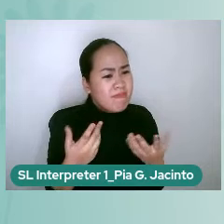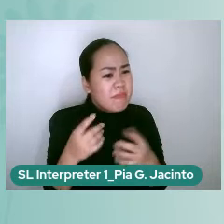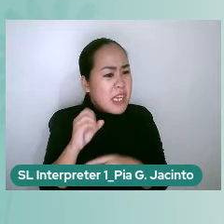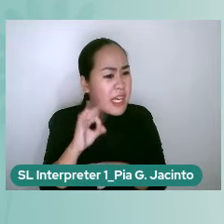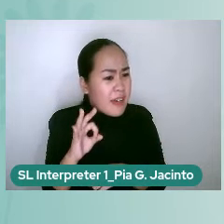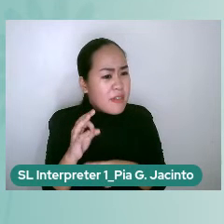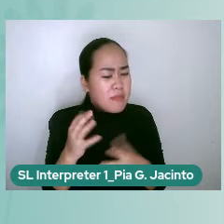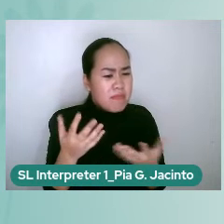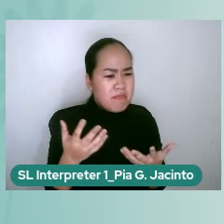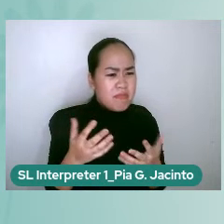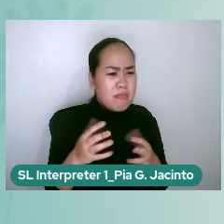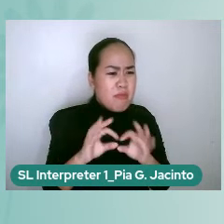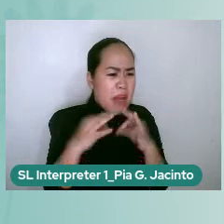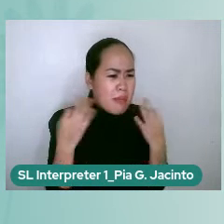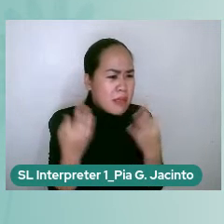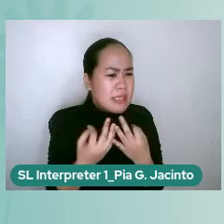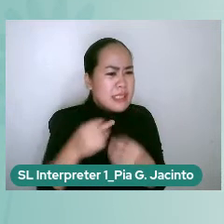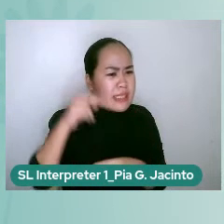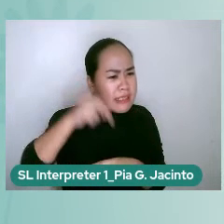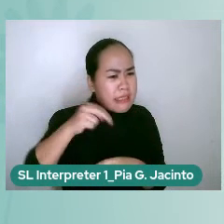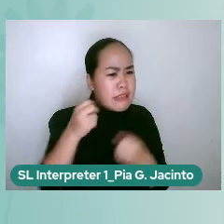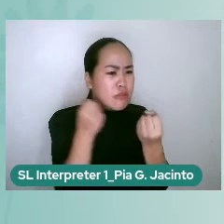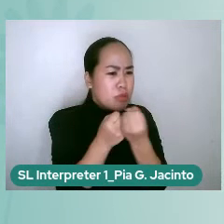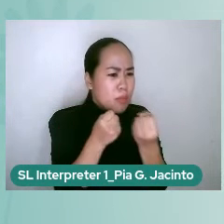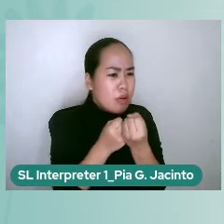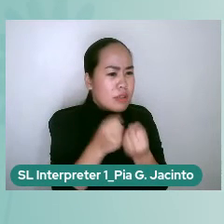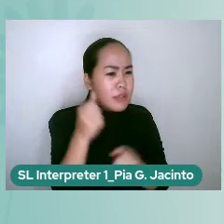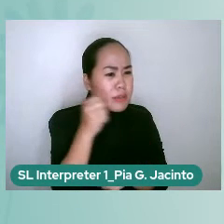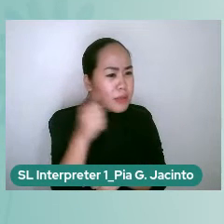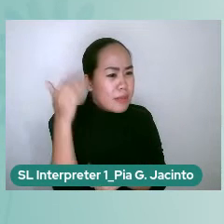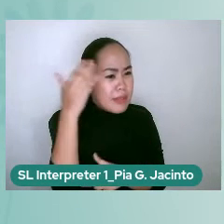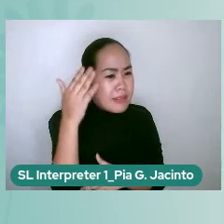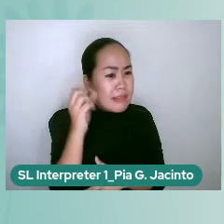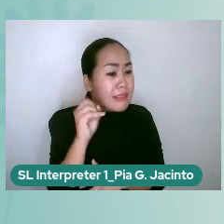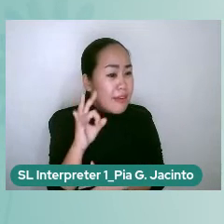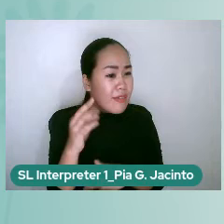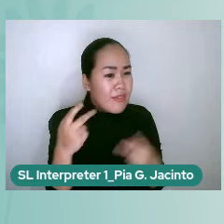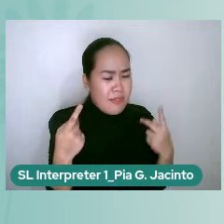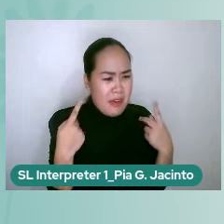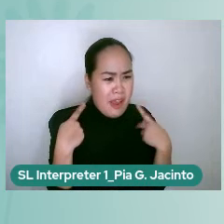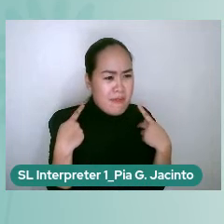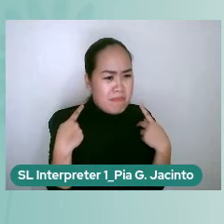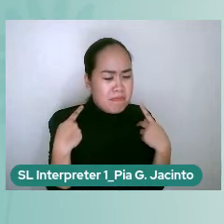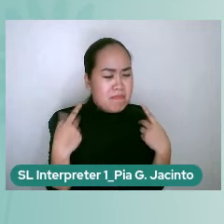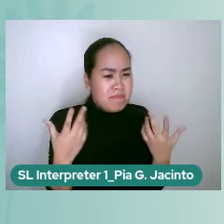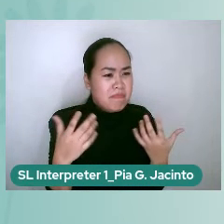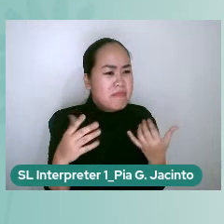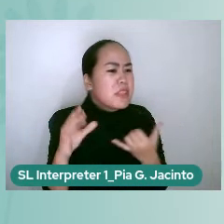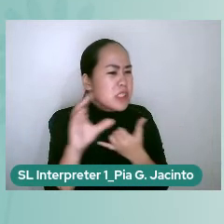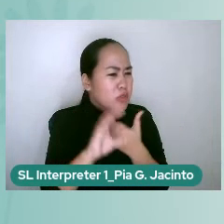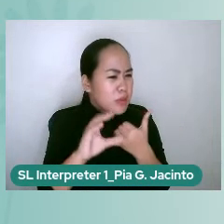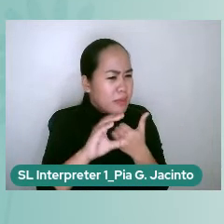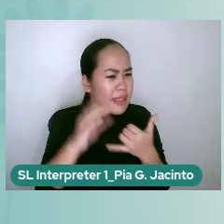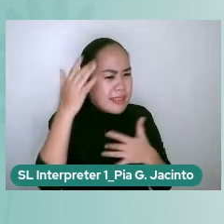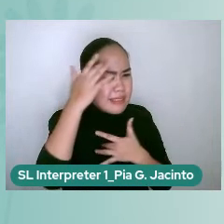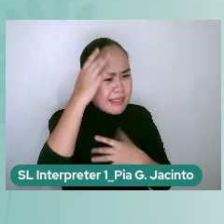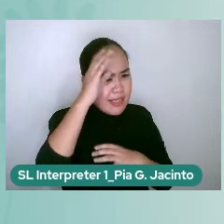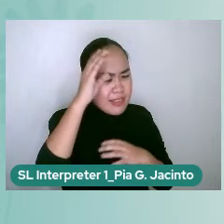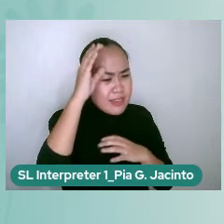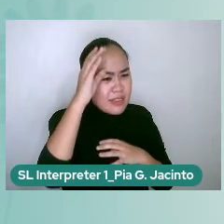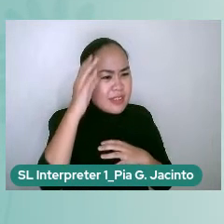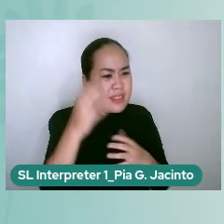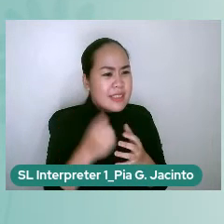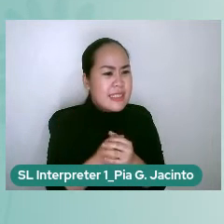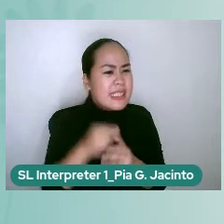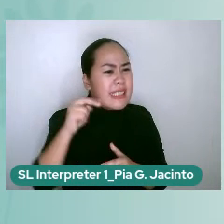their families or by their intimate partners. This is really the ethical and moral call for us as a community. This